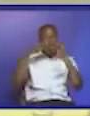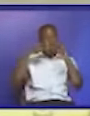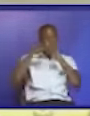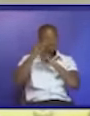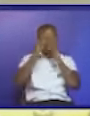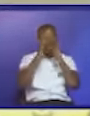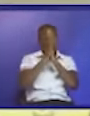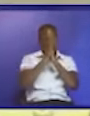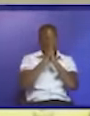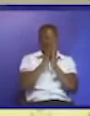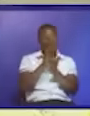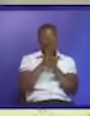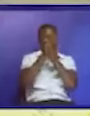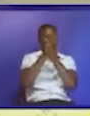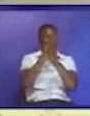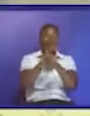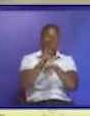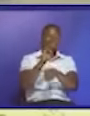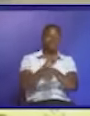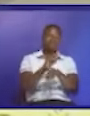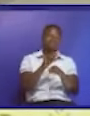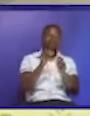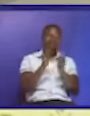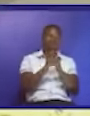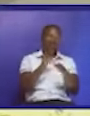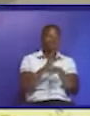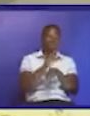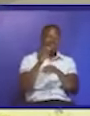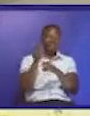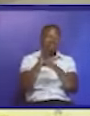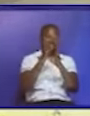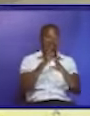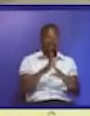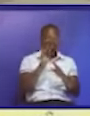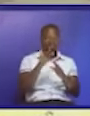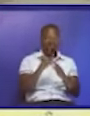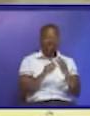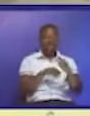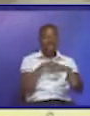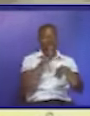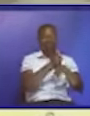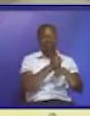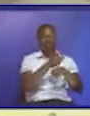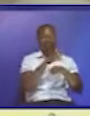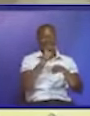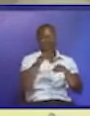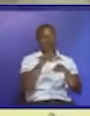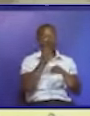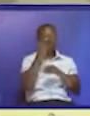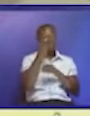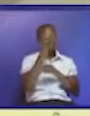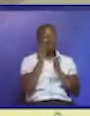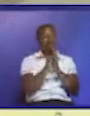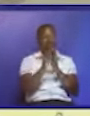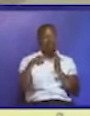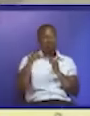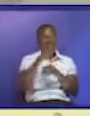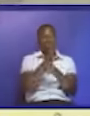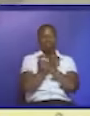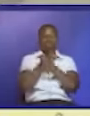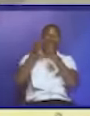ministry. The ministry of the watcher is founded upon this understanding that you love the